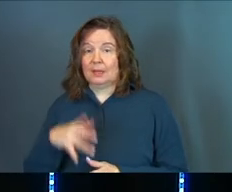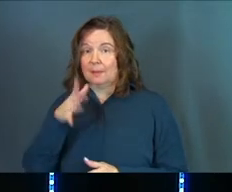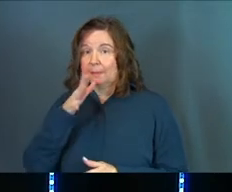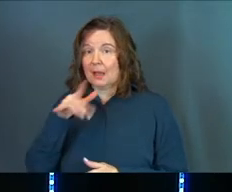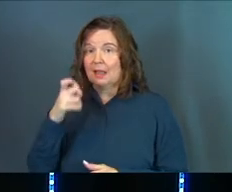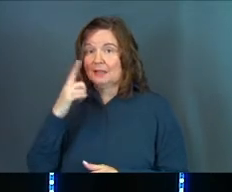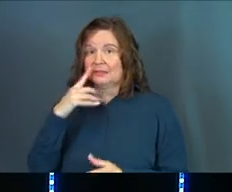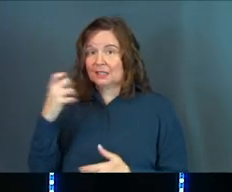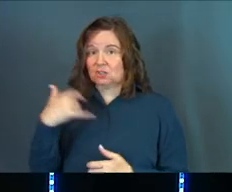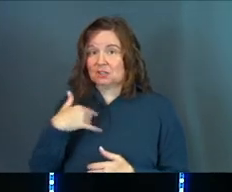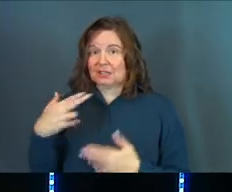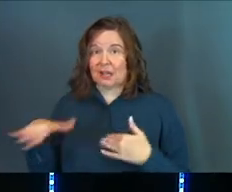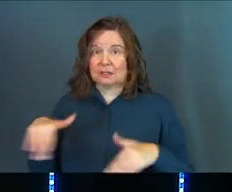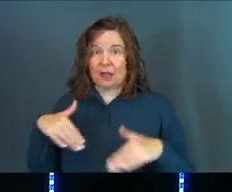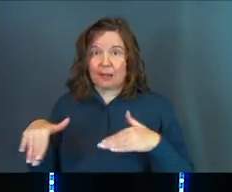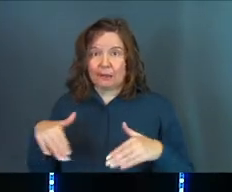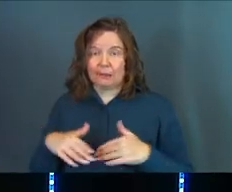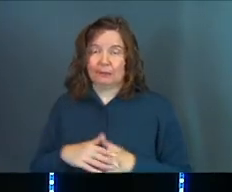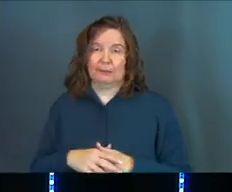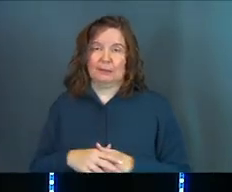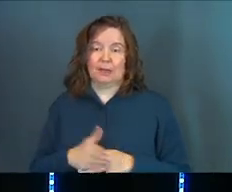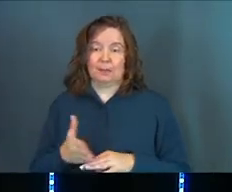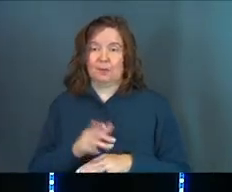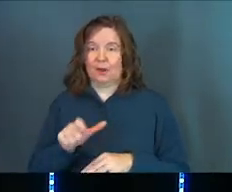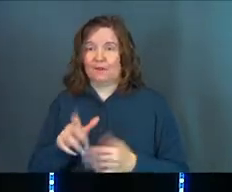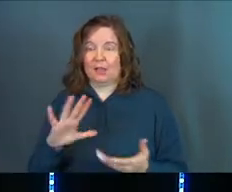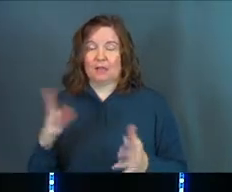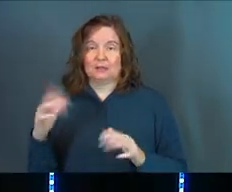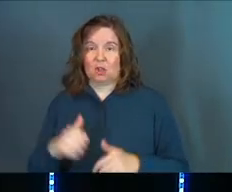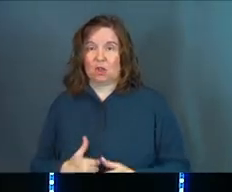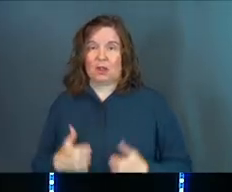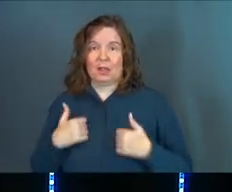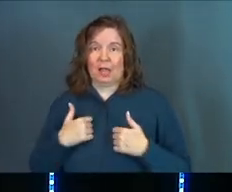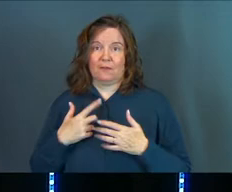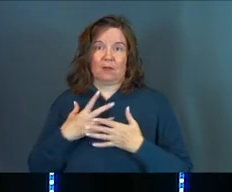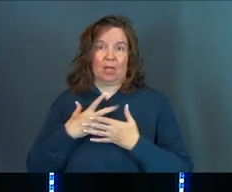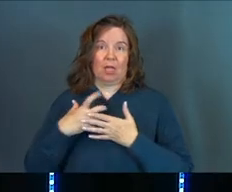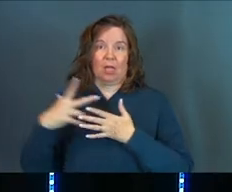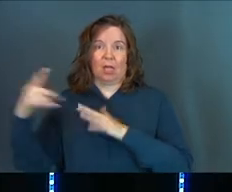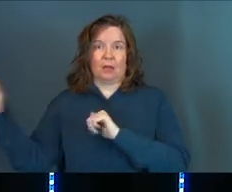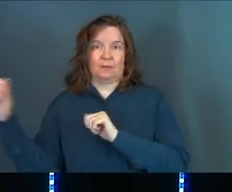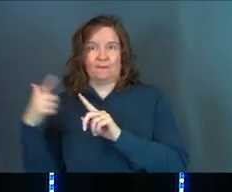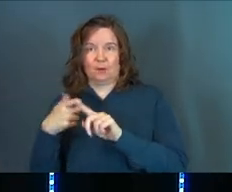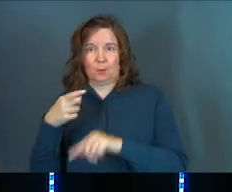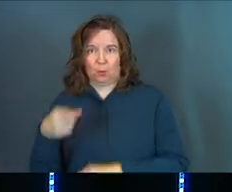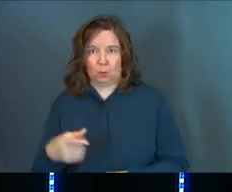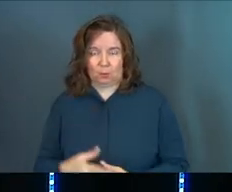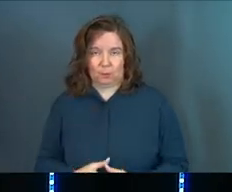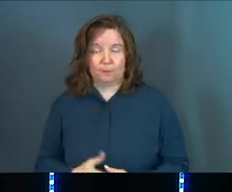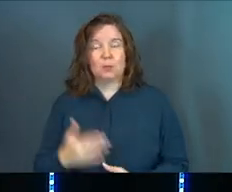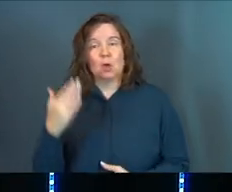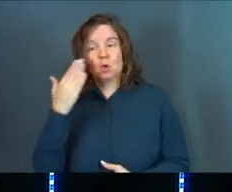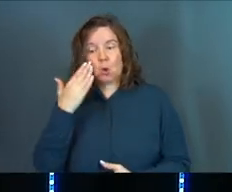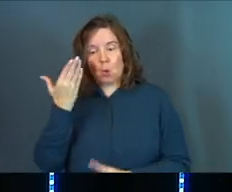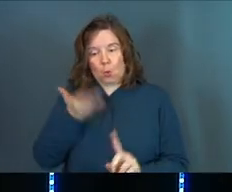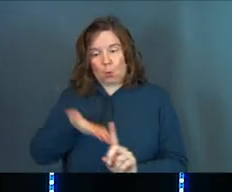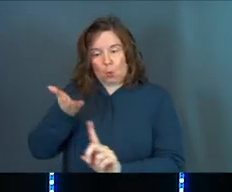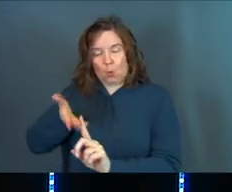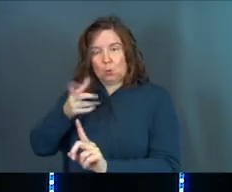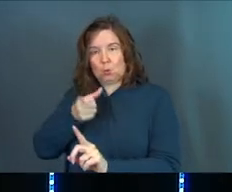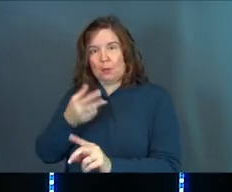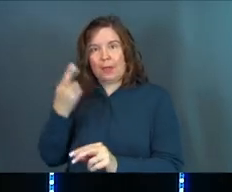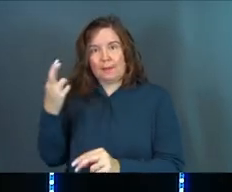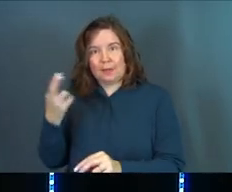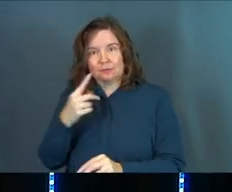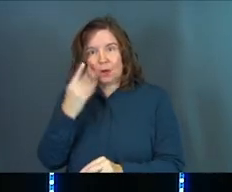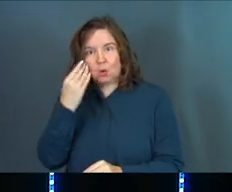Moms, take your sons hiking before everything else in their life drags them away from you. Know them. Know who their best